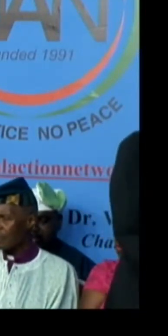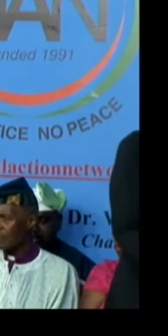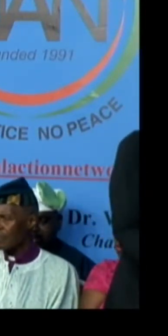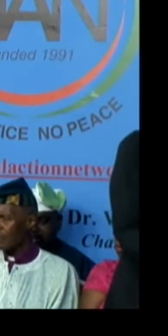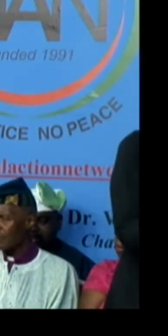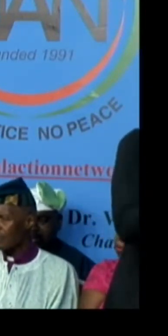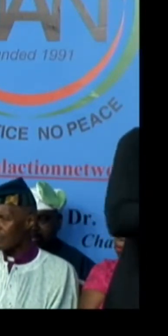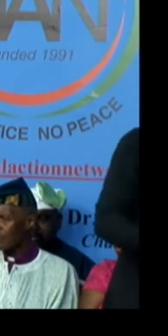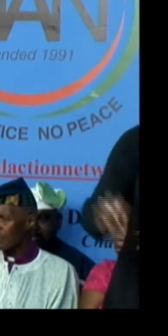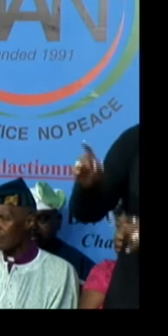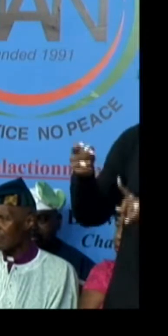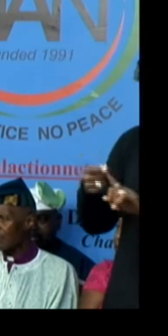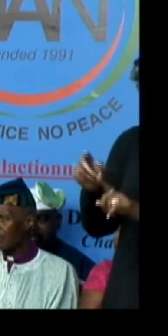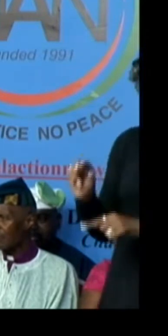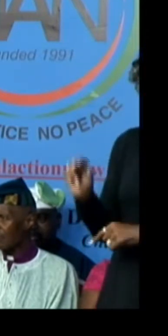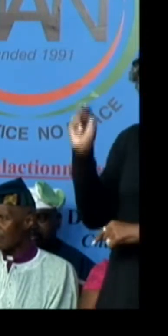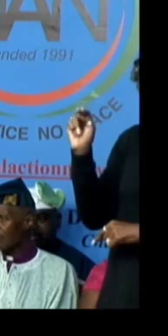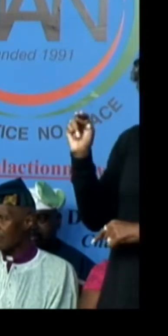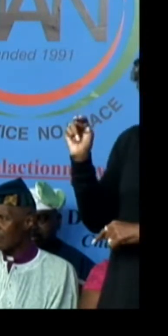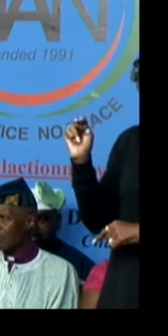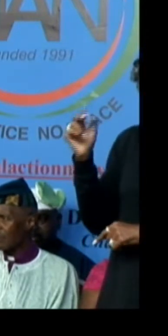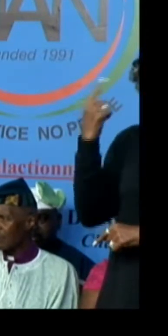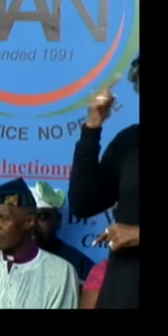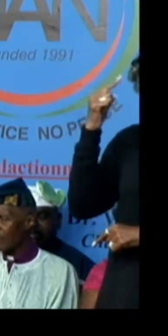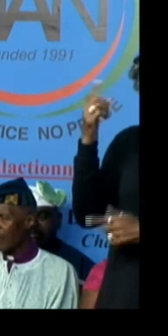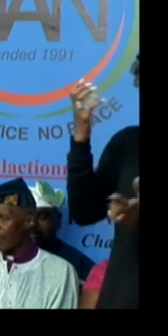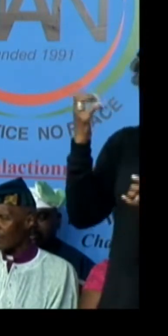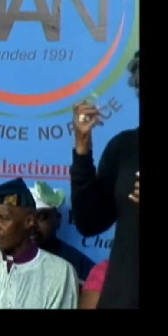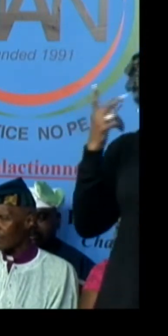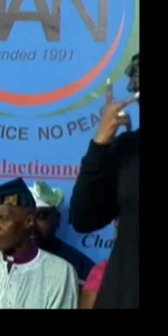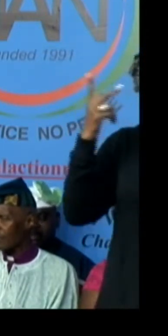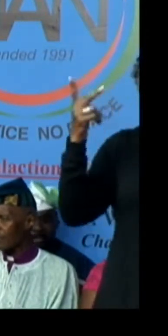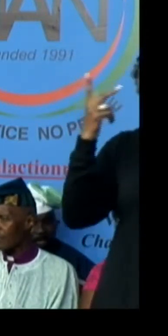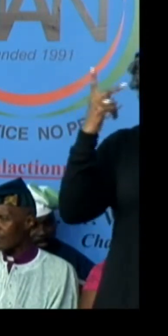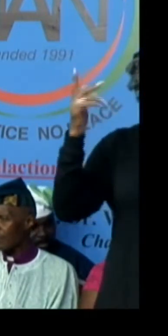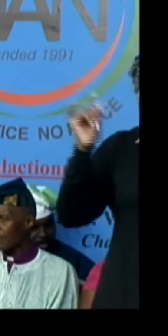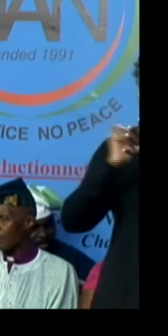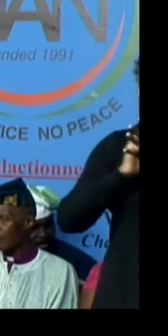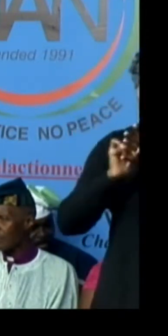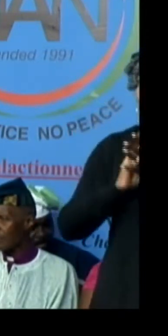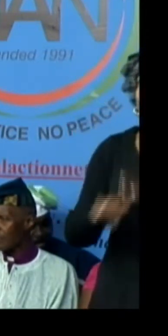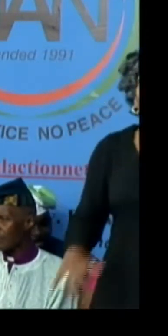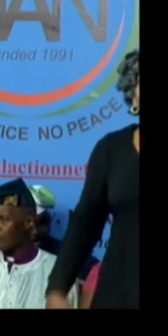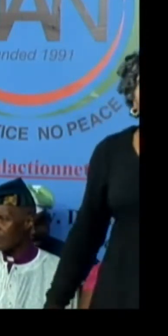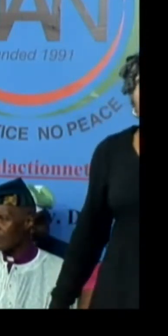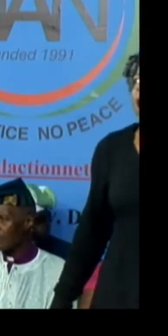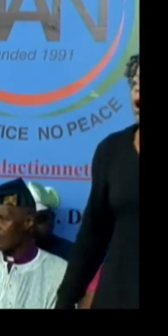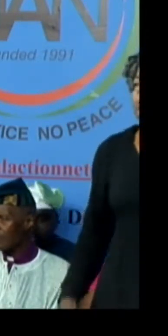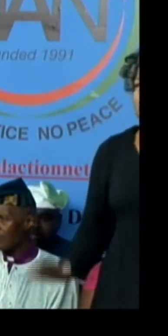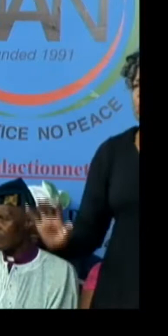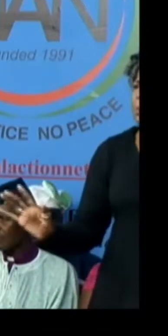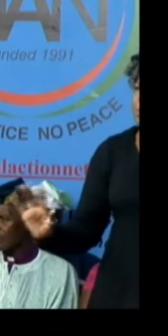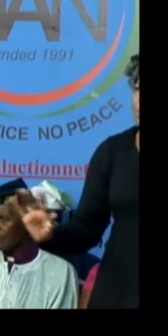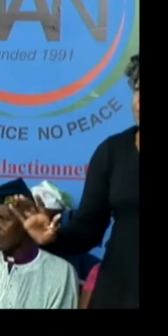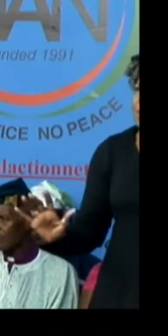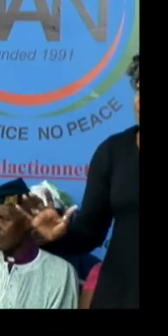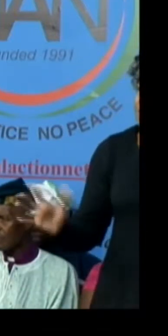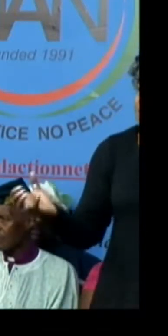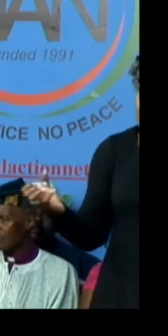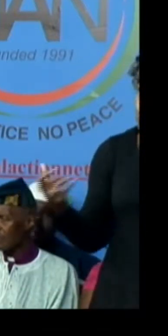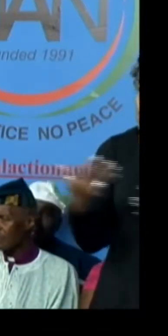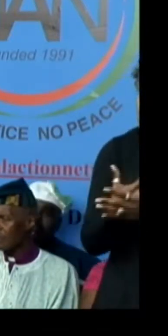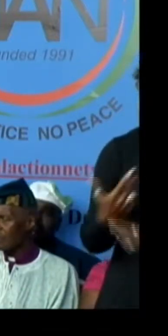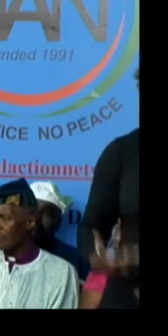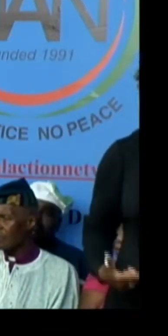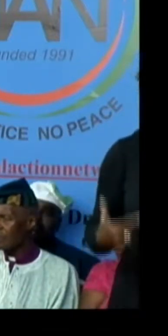Liberty. They didn't come here to see the Empire State Building. They came up here to seek a way to make